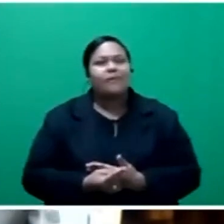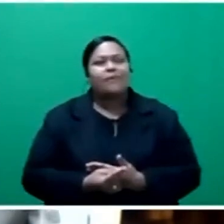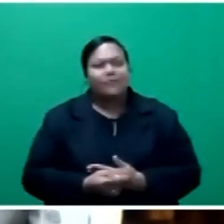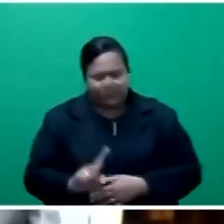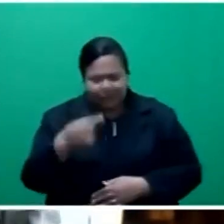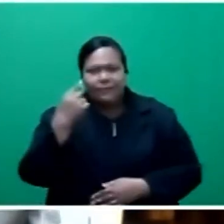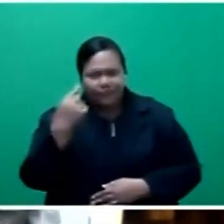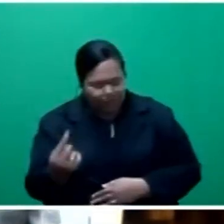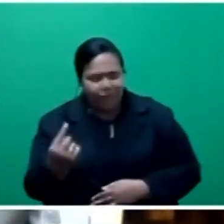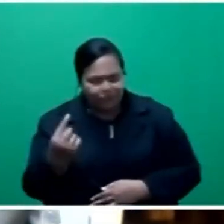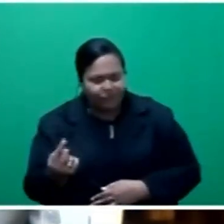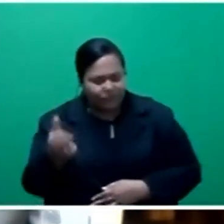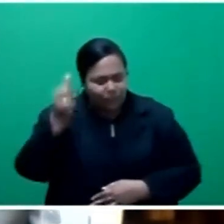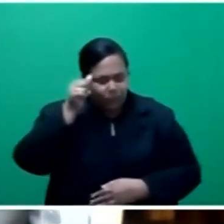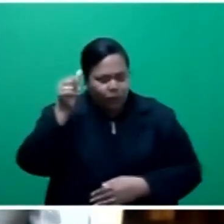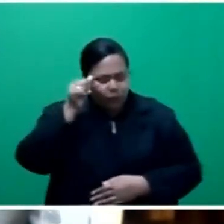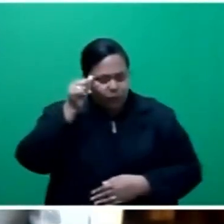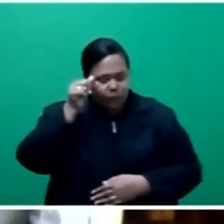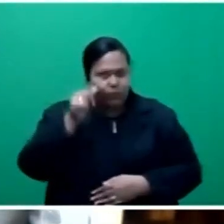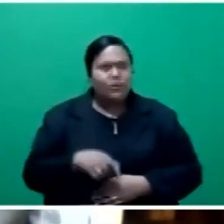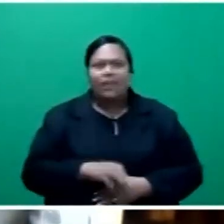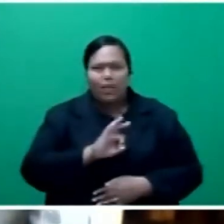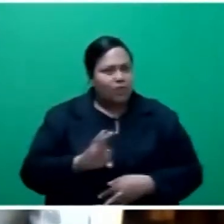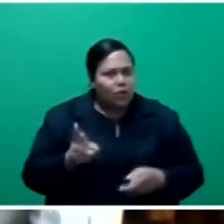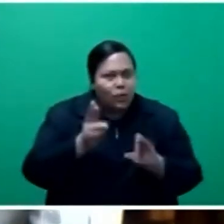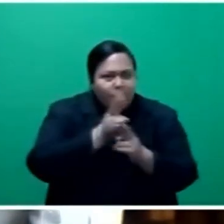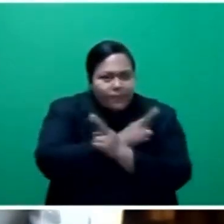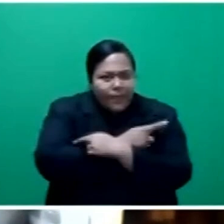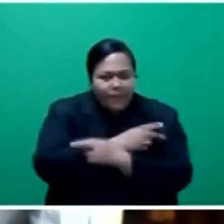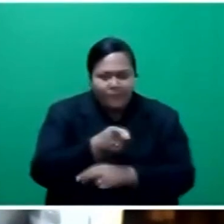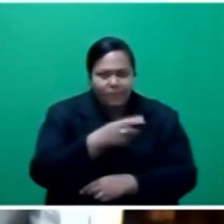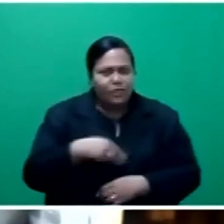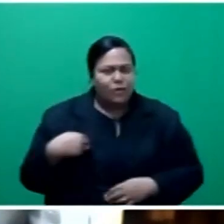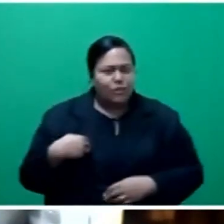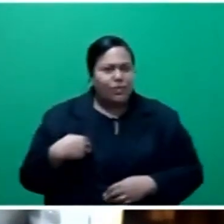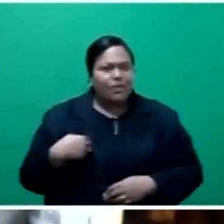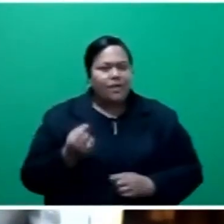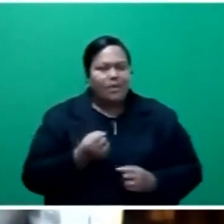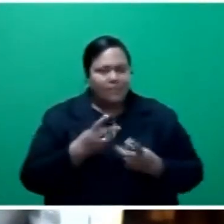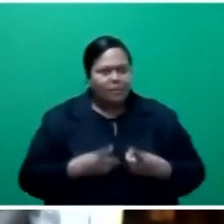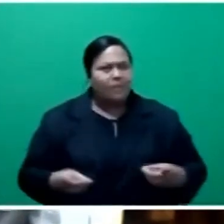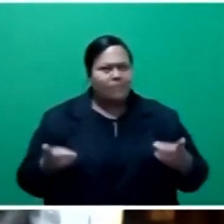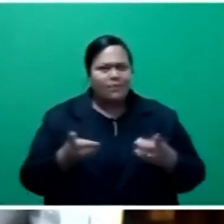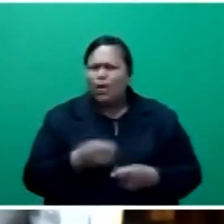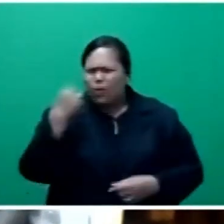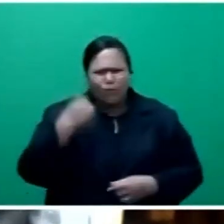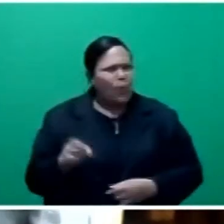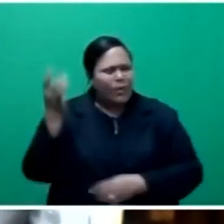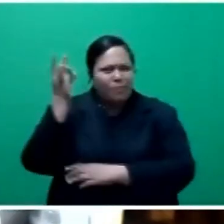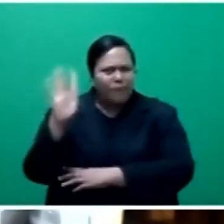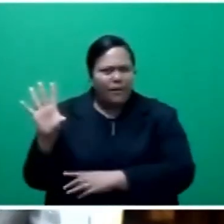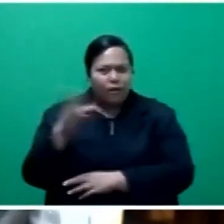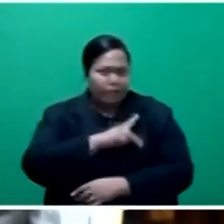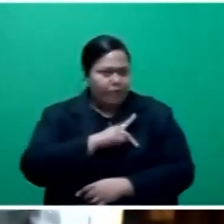attempt to try and undermine these respective ministries and departments. No independent, no professional organization or person would actually do